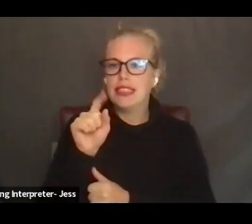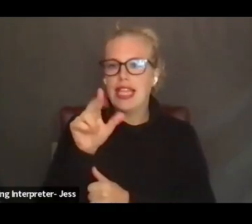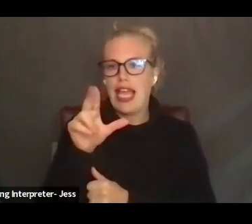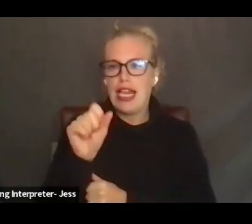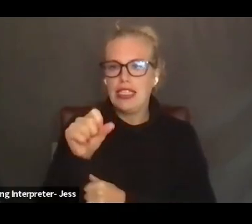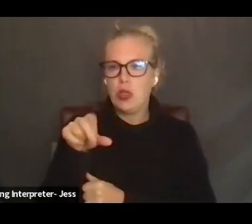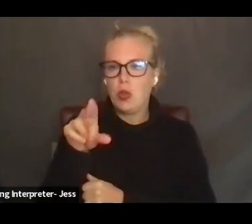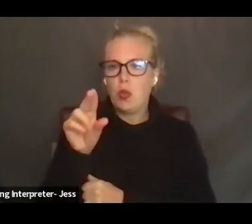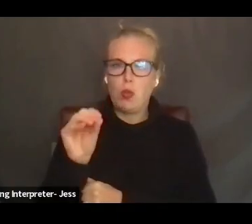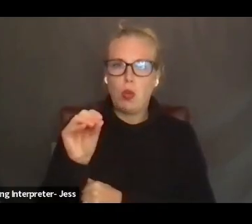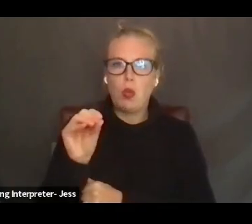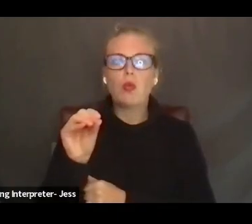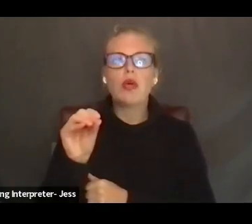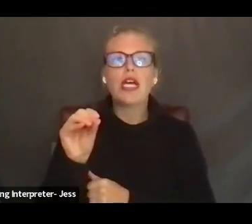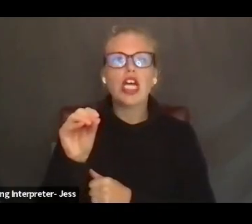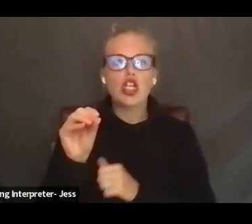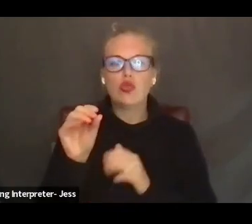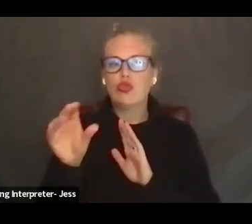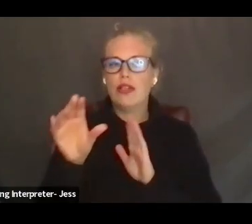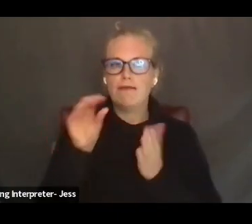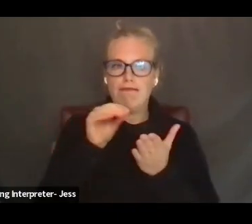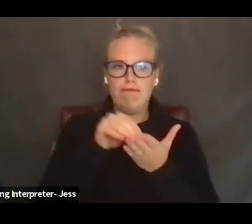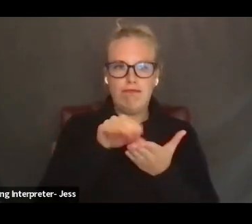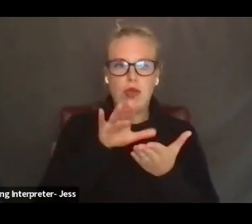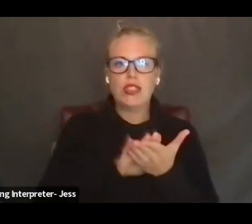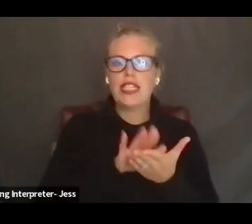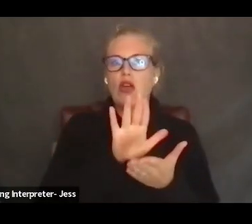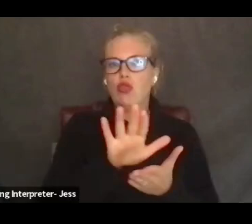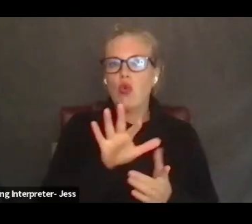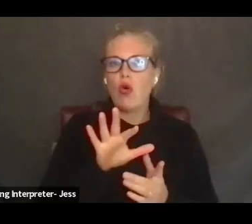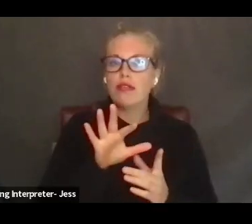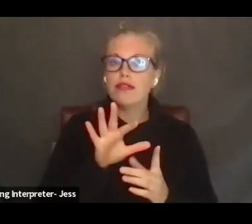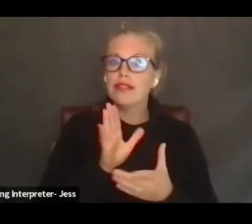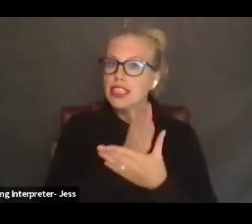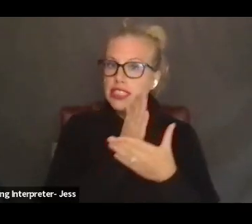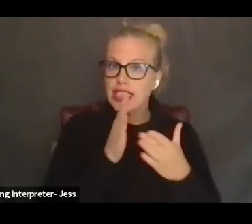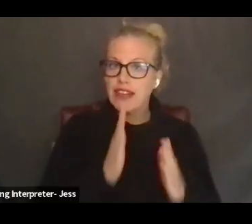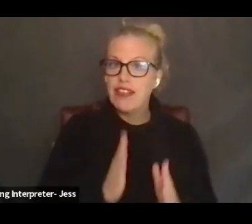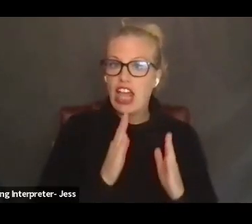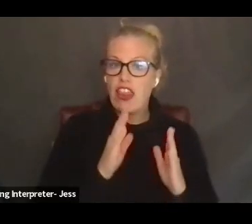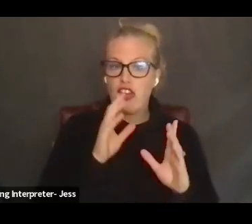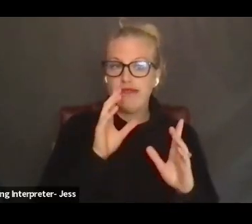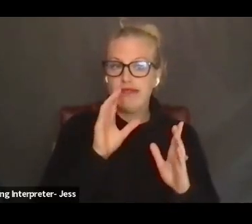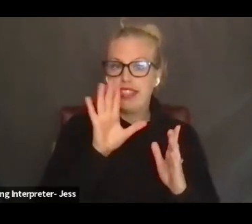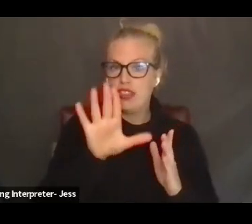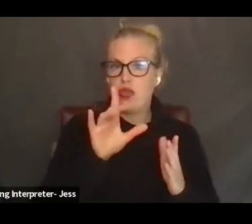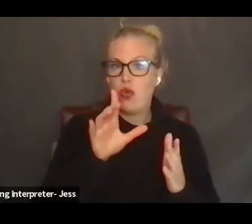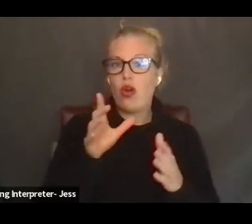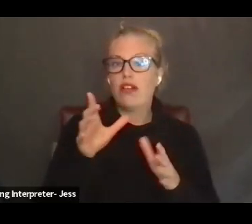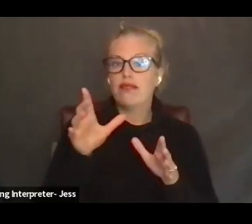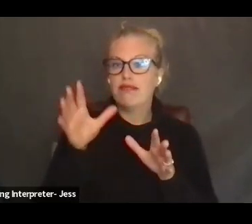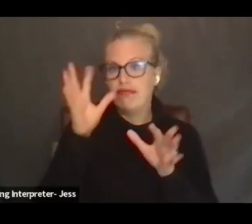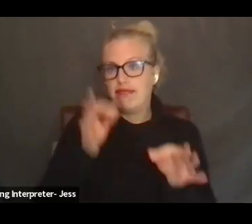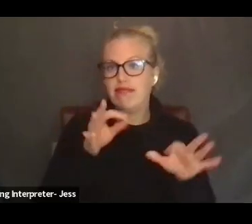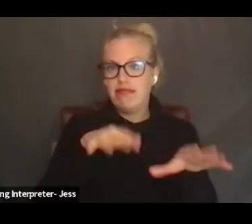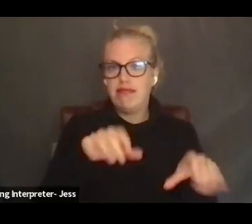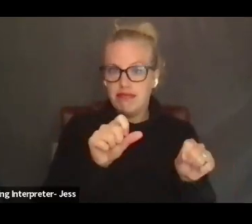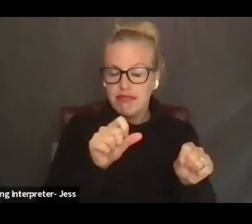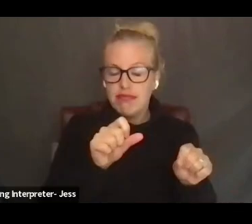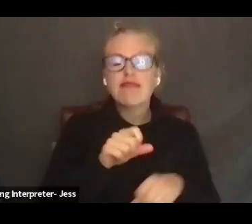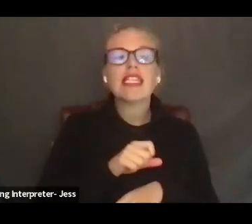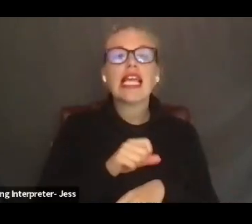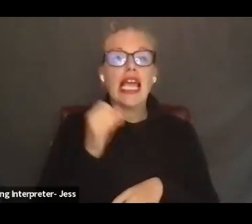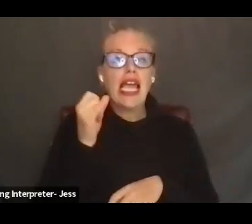you should name your significant other as your agent. Similarly, if you don't have any close family or you don't want